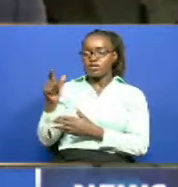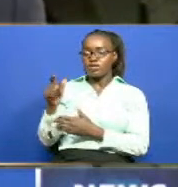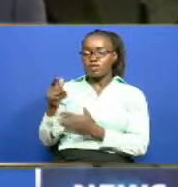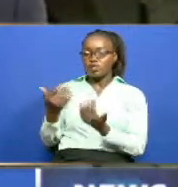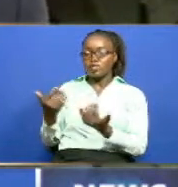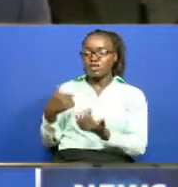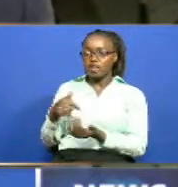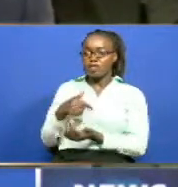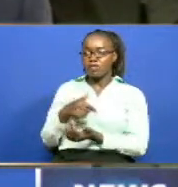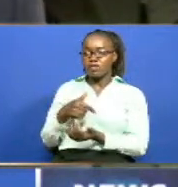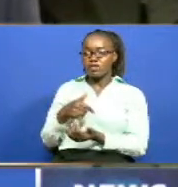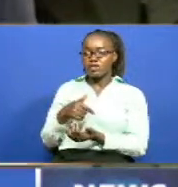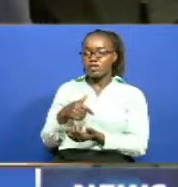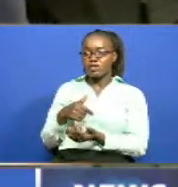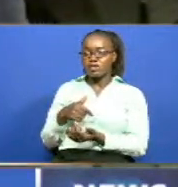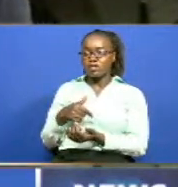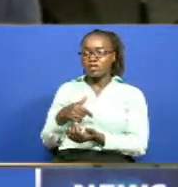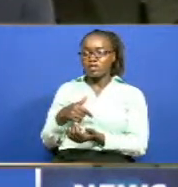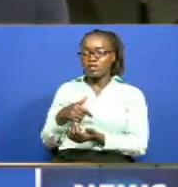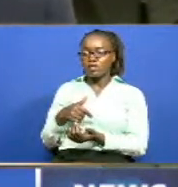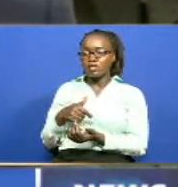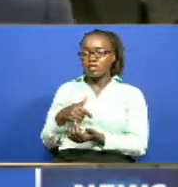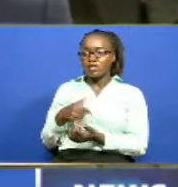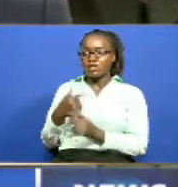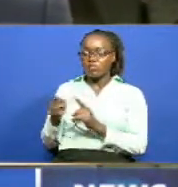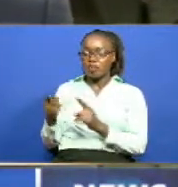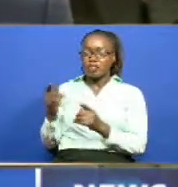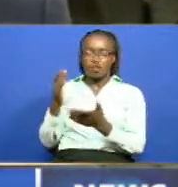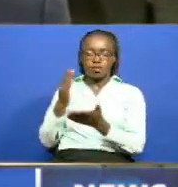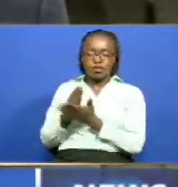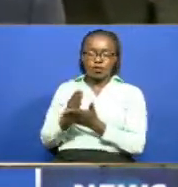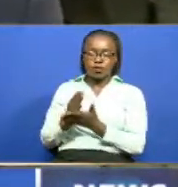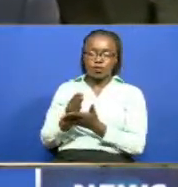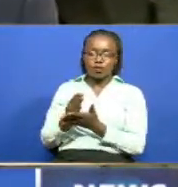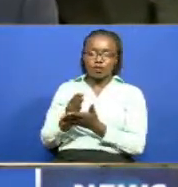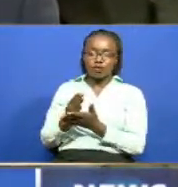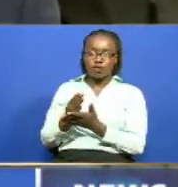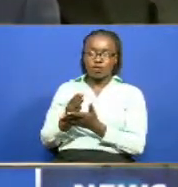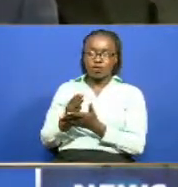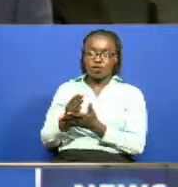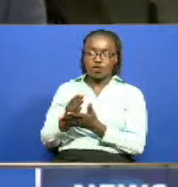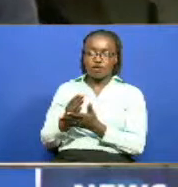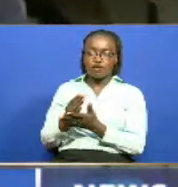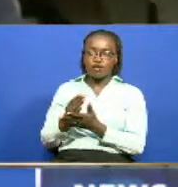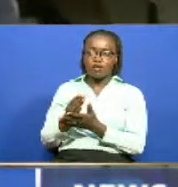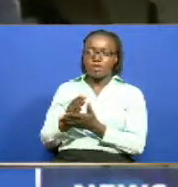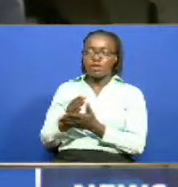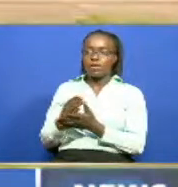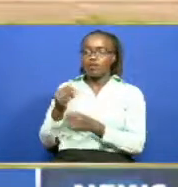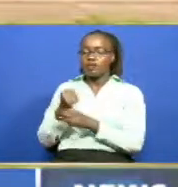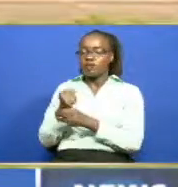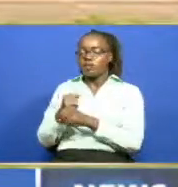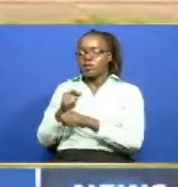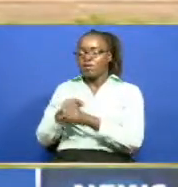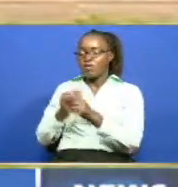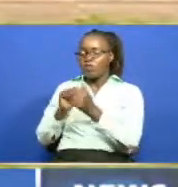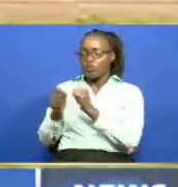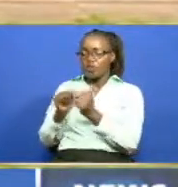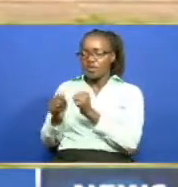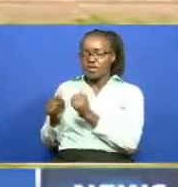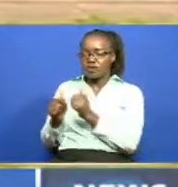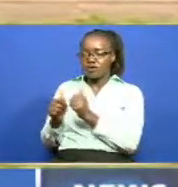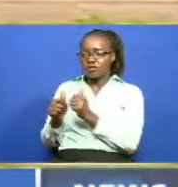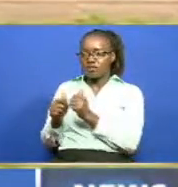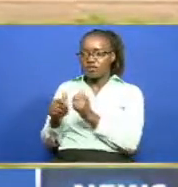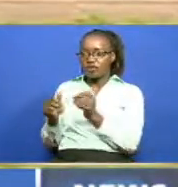is, they should privilege them. But of course, it creates other issues. They should do it when it's competitive. Because